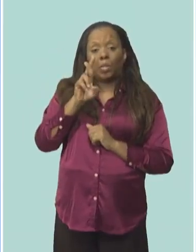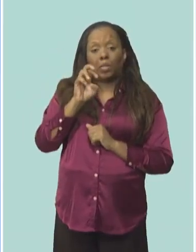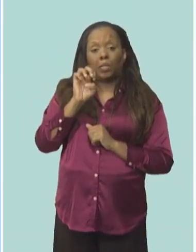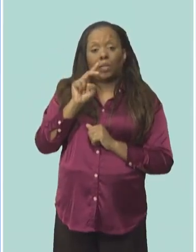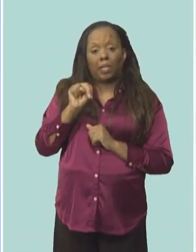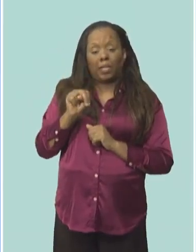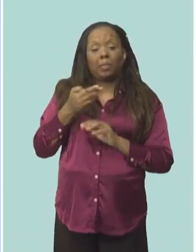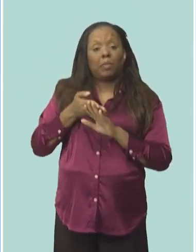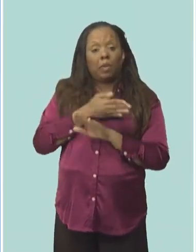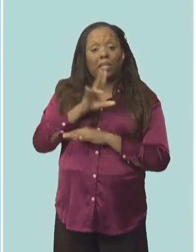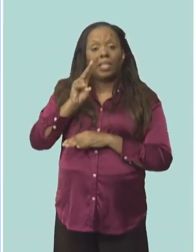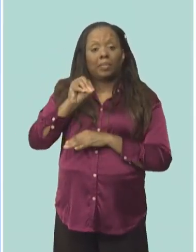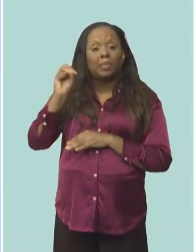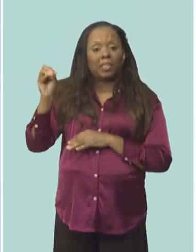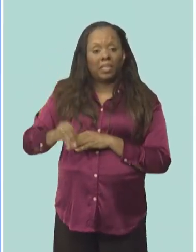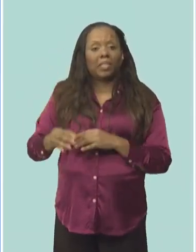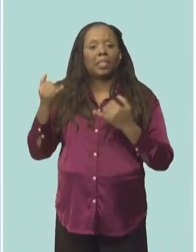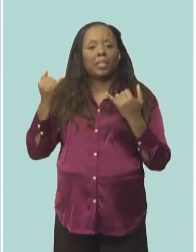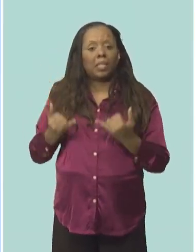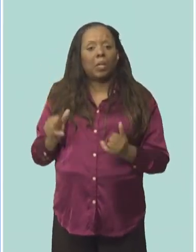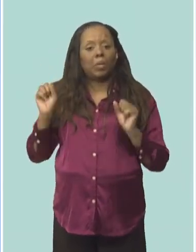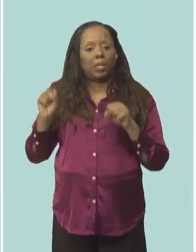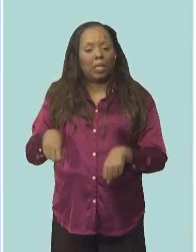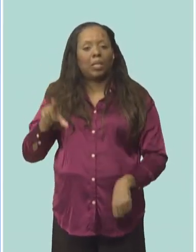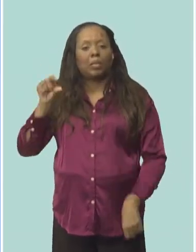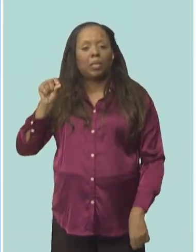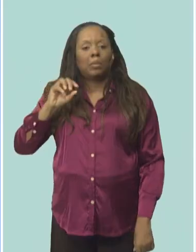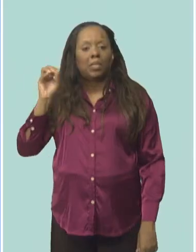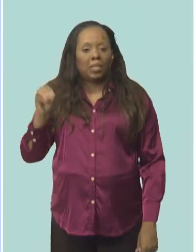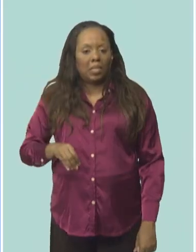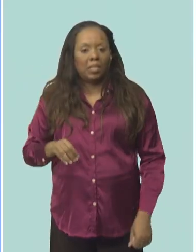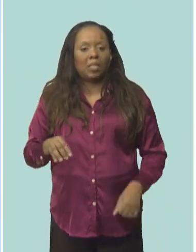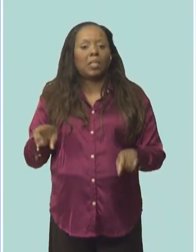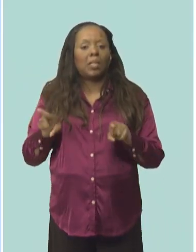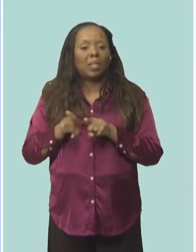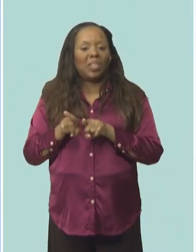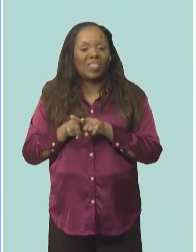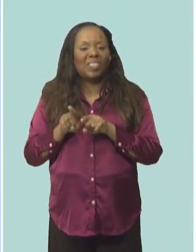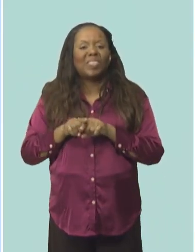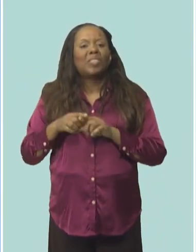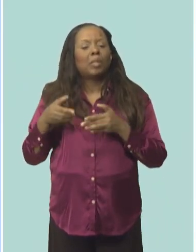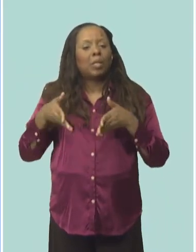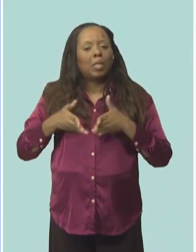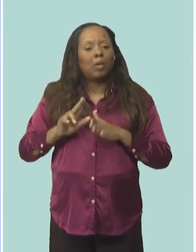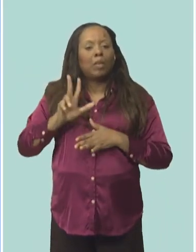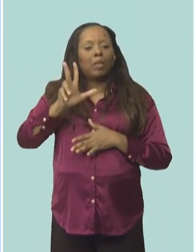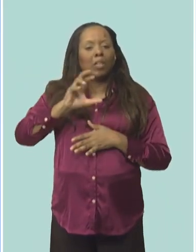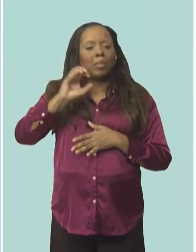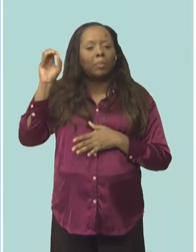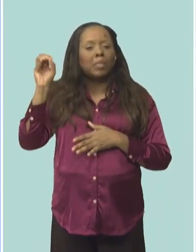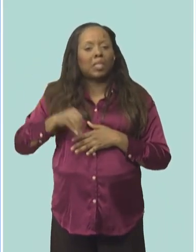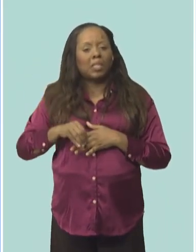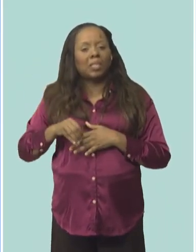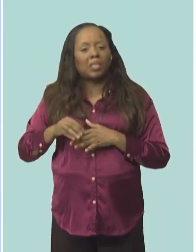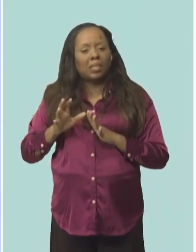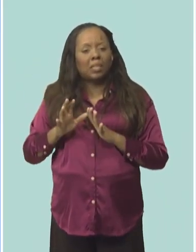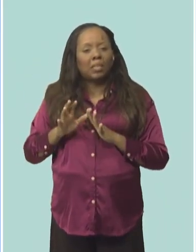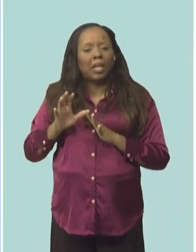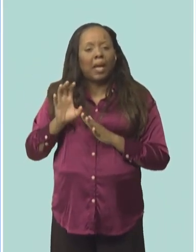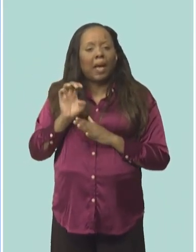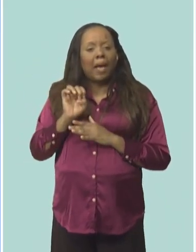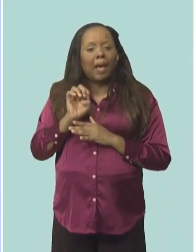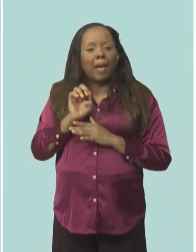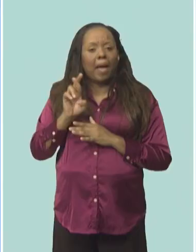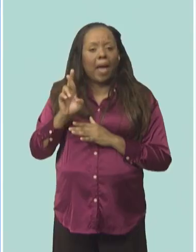to 20%. The legislation also allows for a margin of error of 3% points in a tint test. Public